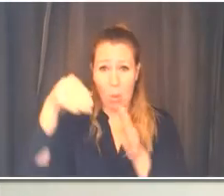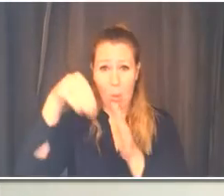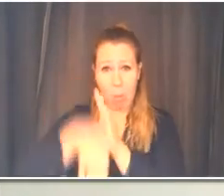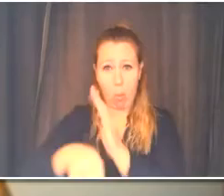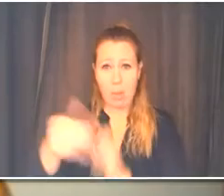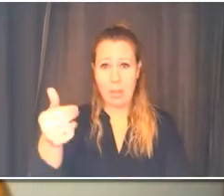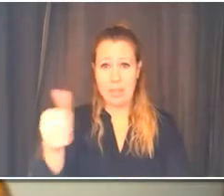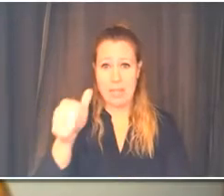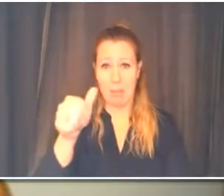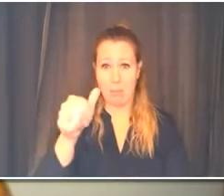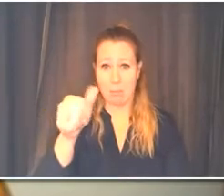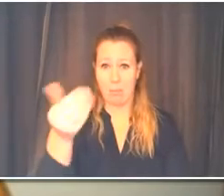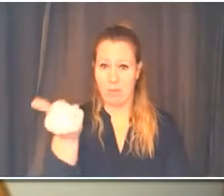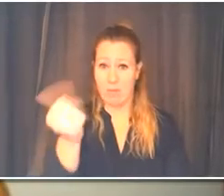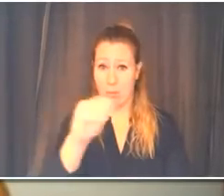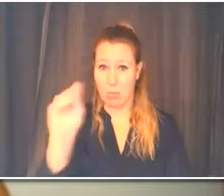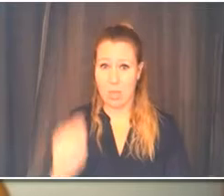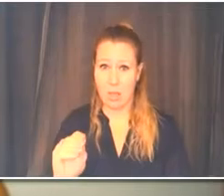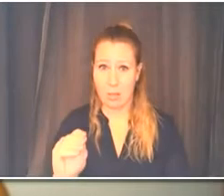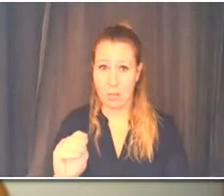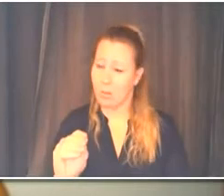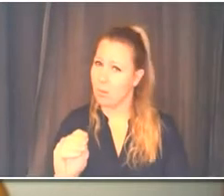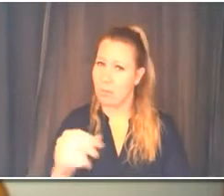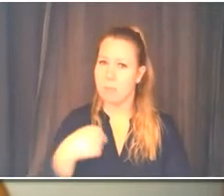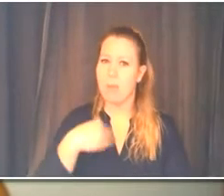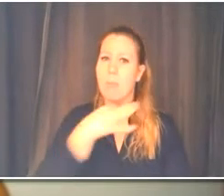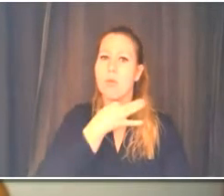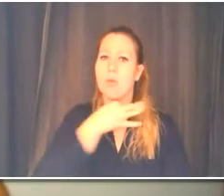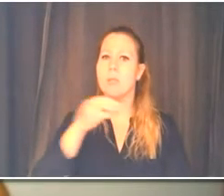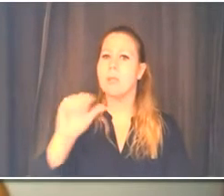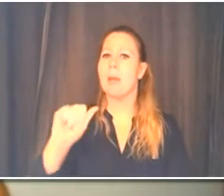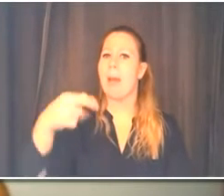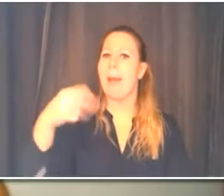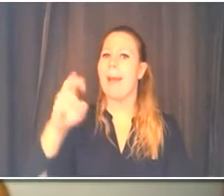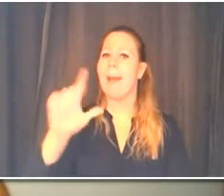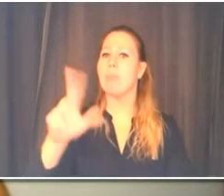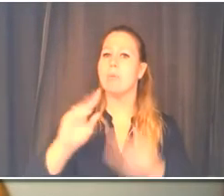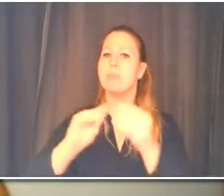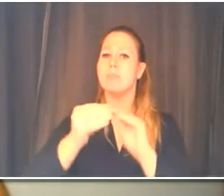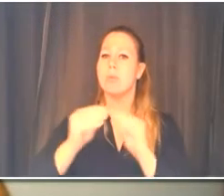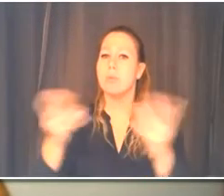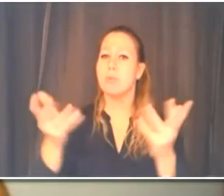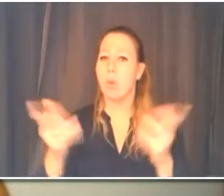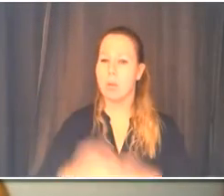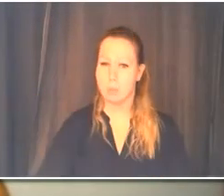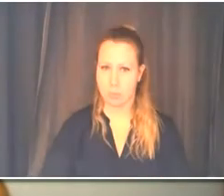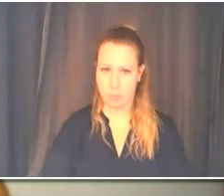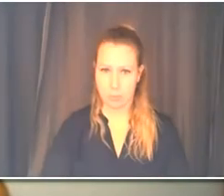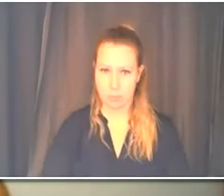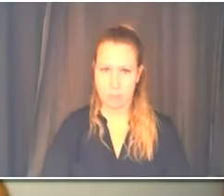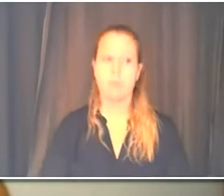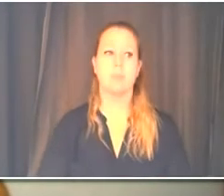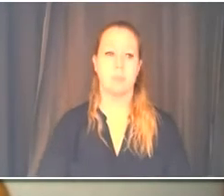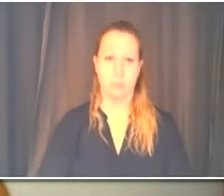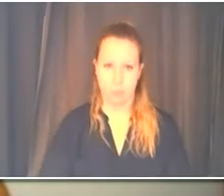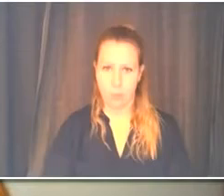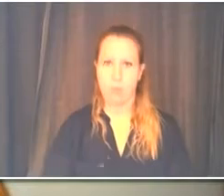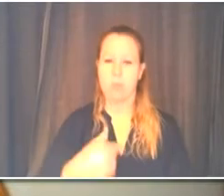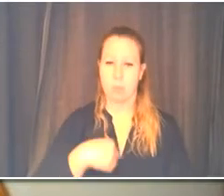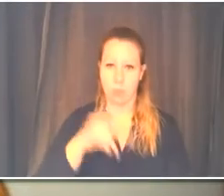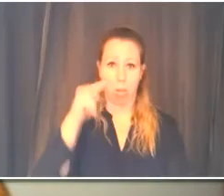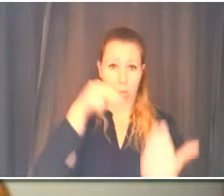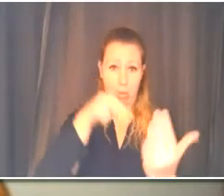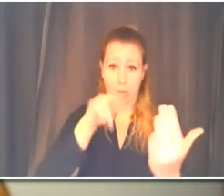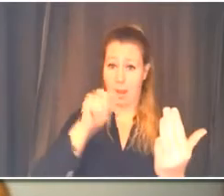week ending April 5th um domestic incident reports were down 8% they were down 422 and this